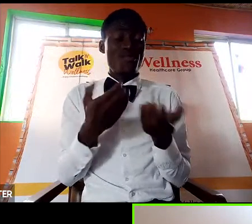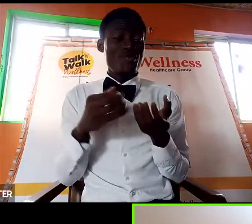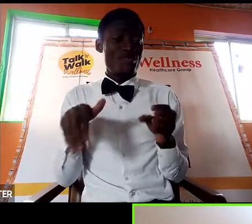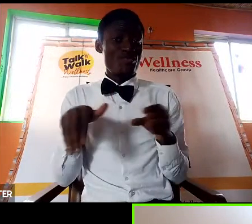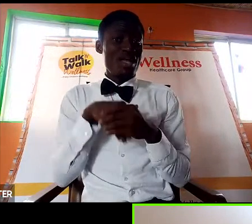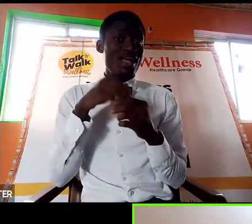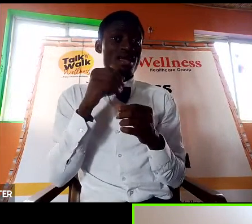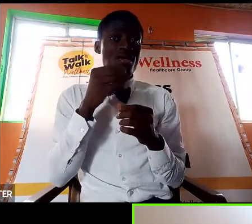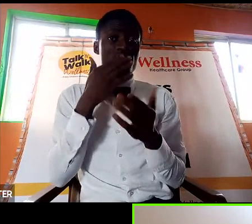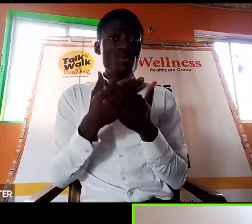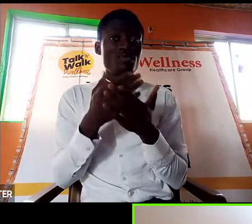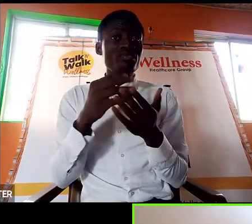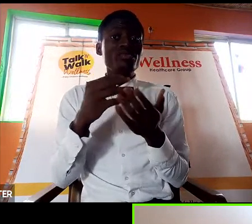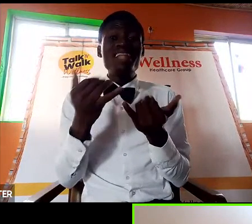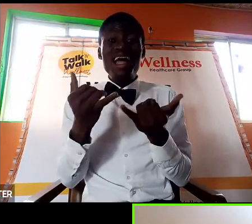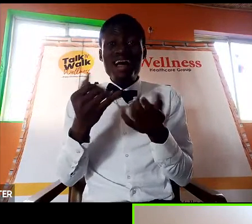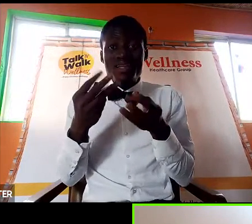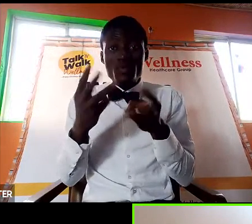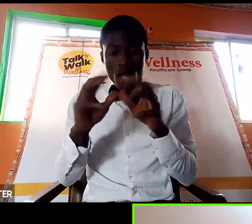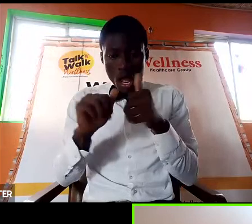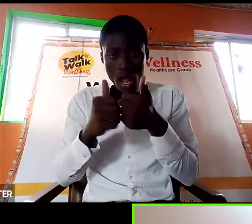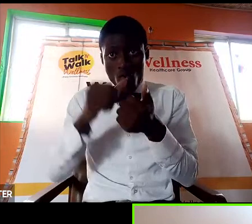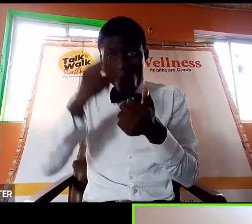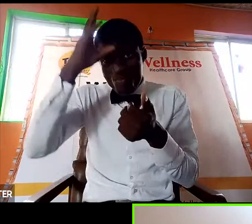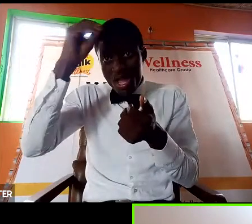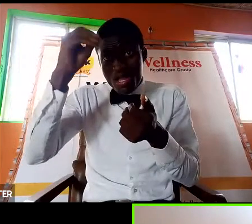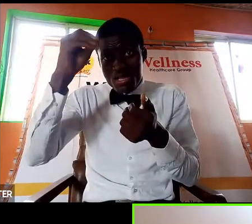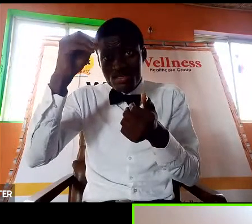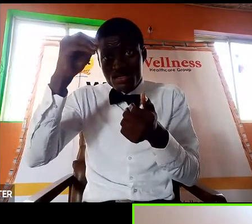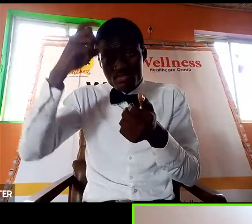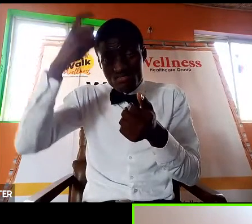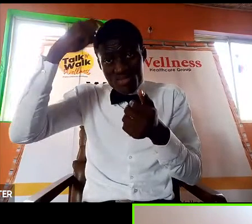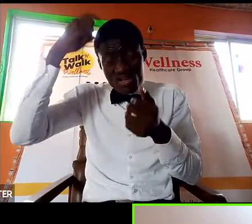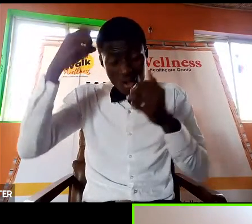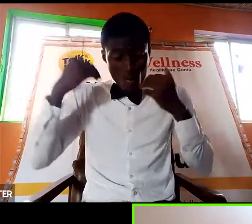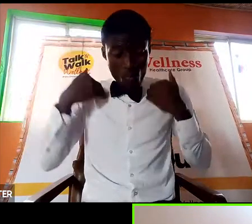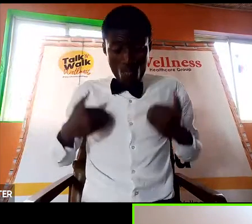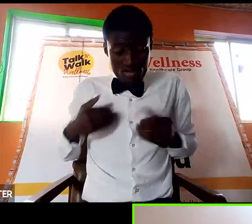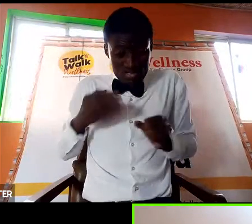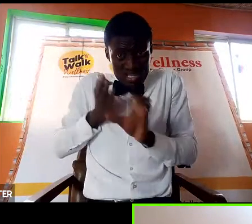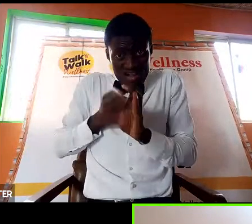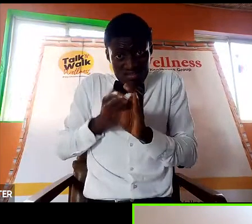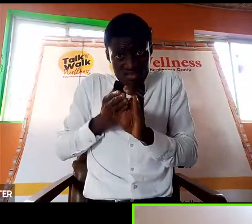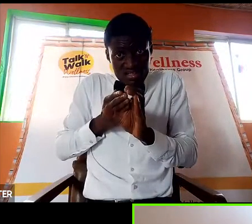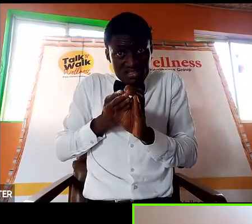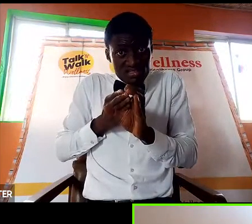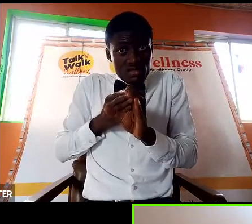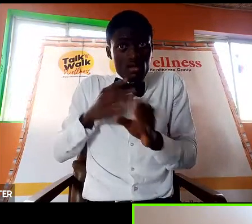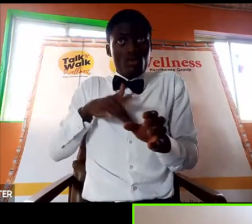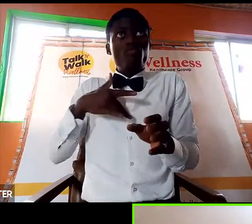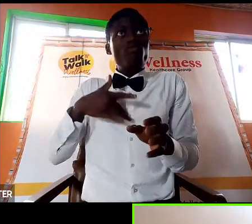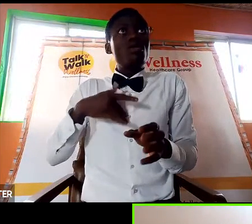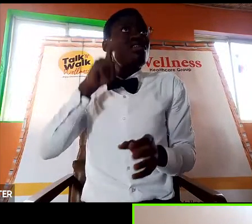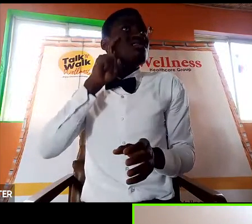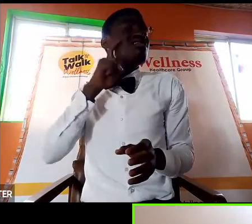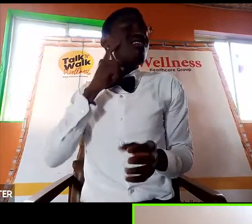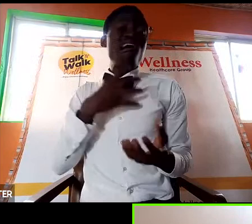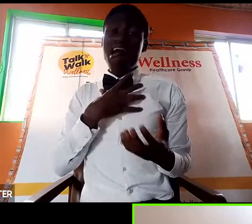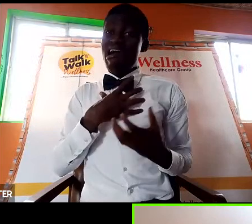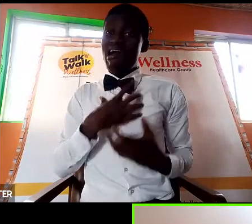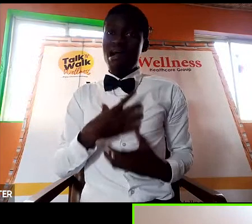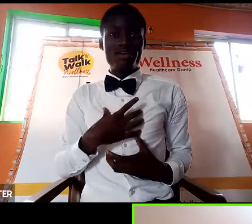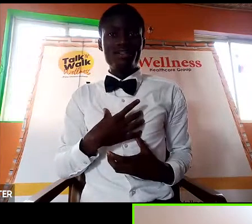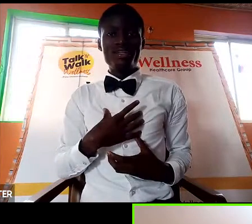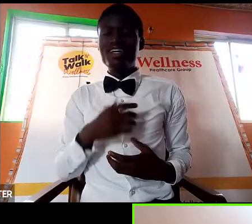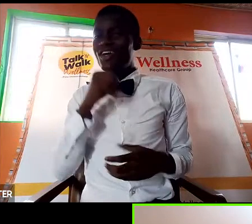sexually, psychologically, sexually, their sexual sense does not work the way we think it works.